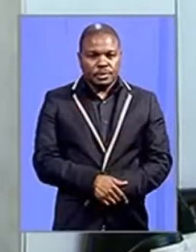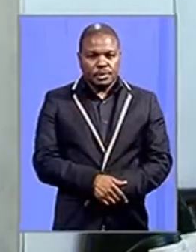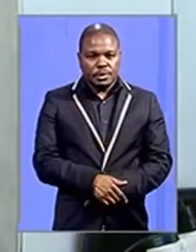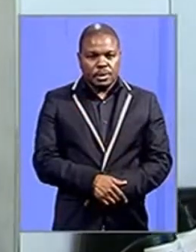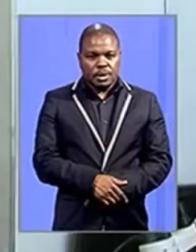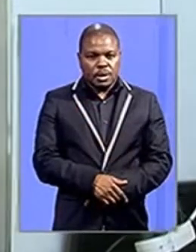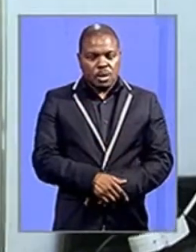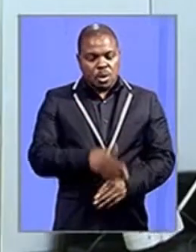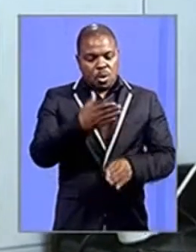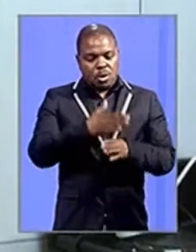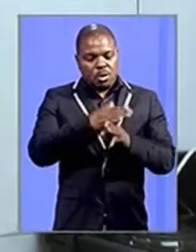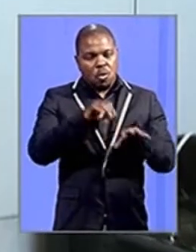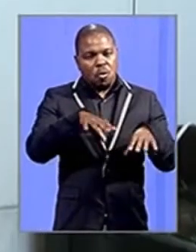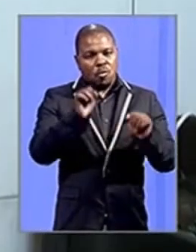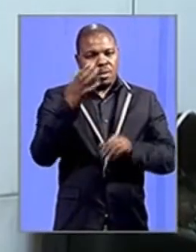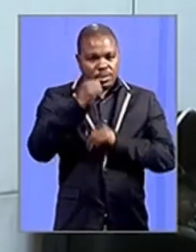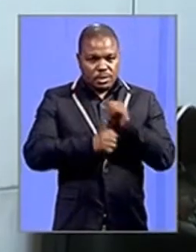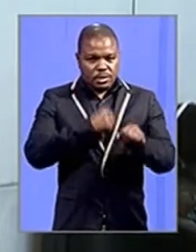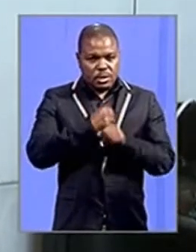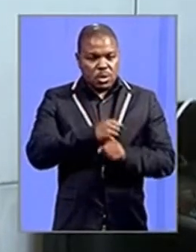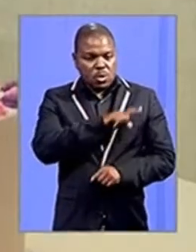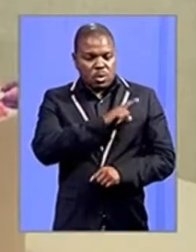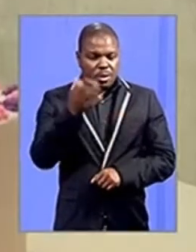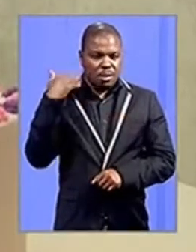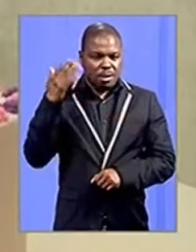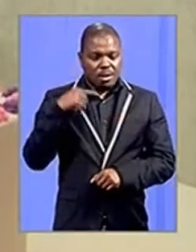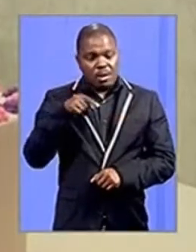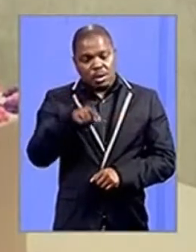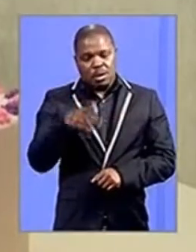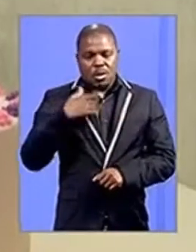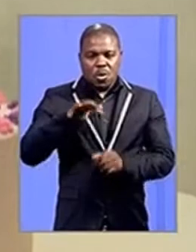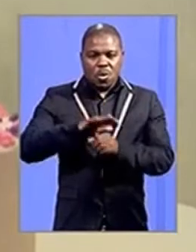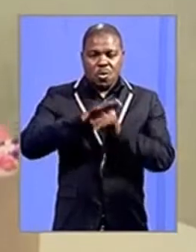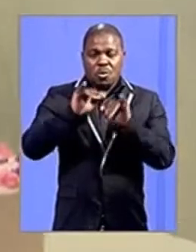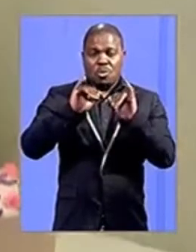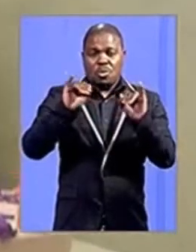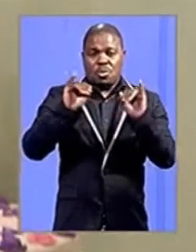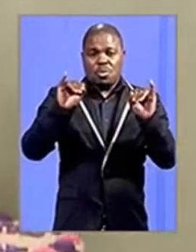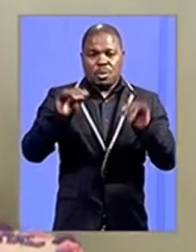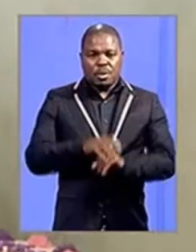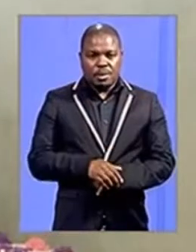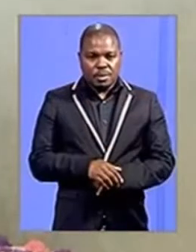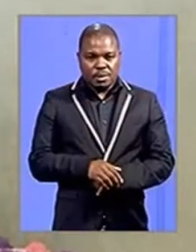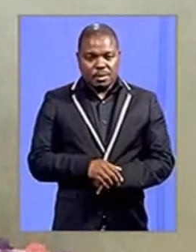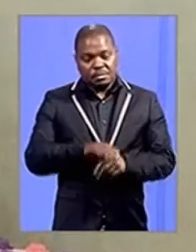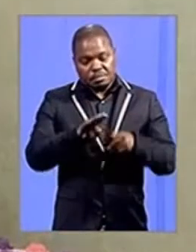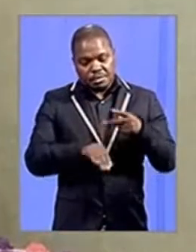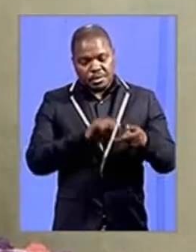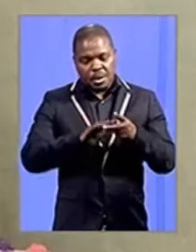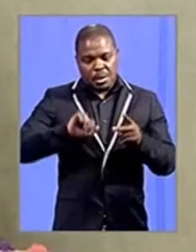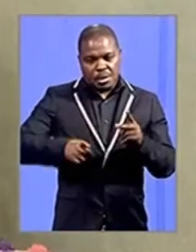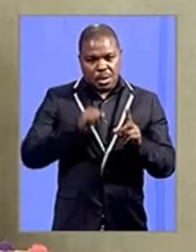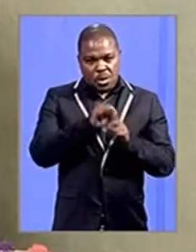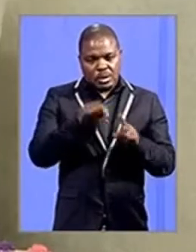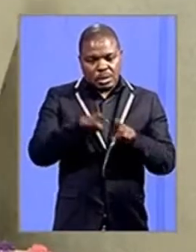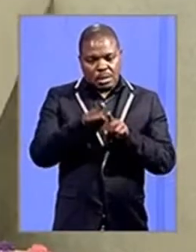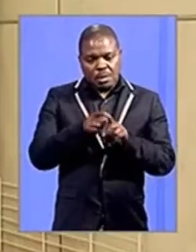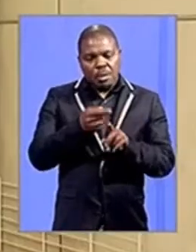o feletse go mošomong wa gola ka nako yeo COVID-19 e beng e ja letsogo sentsokela ka nako yeo ke ge mosadi wa gagwe a sa tswa go